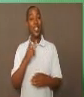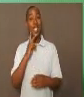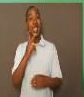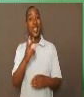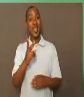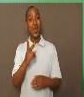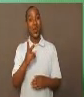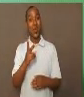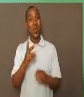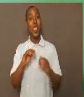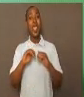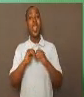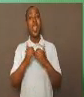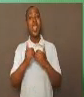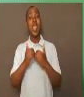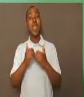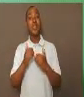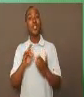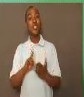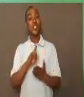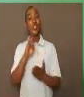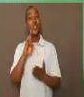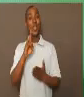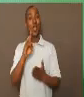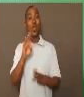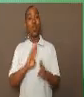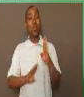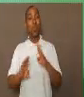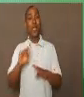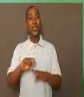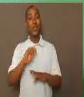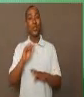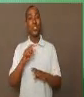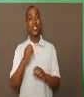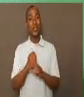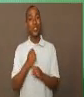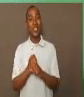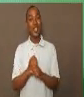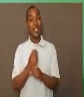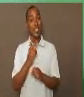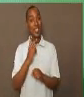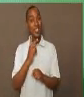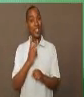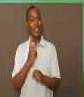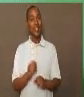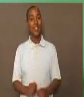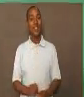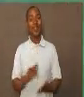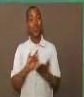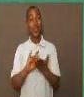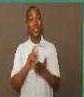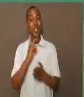at how modern applications of biotechnology are used in